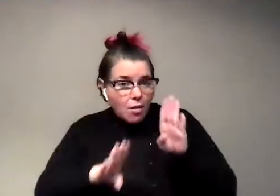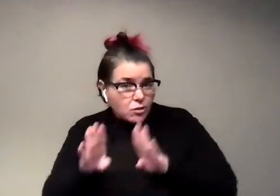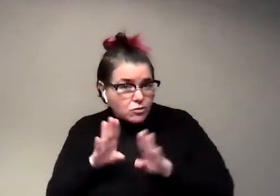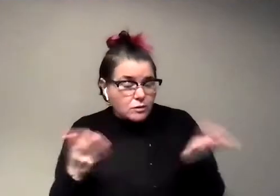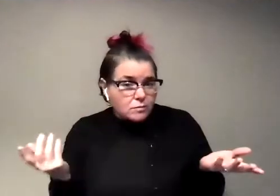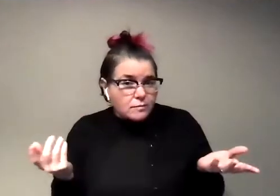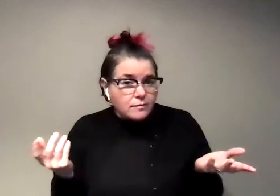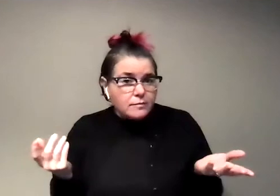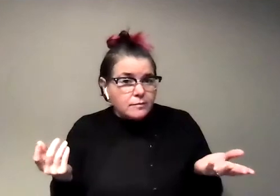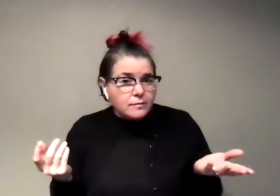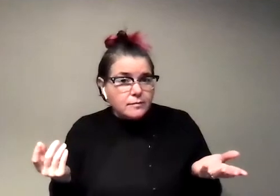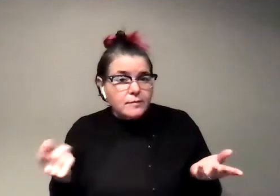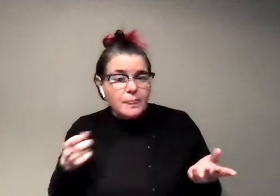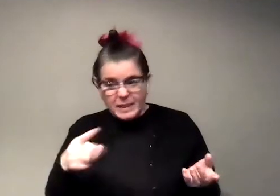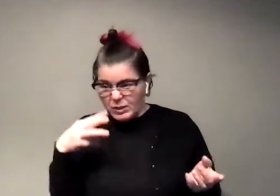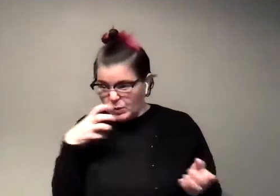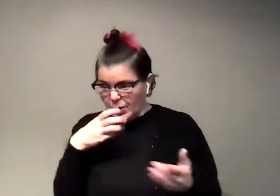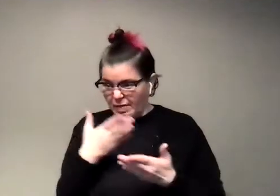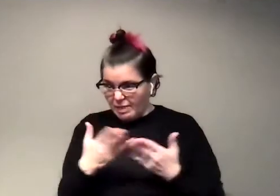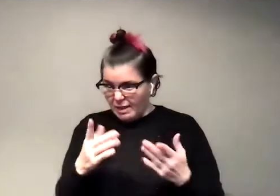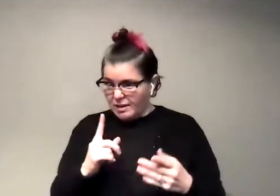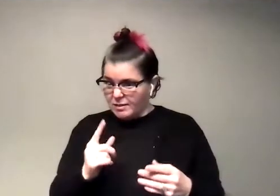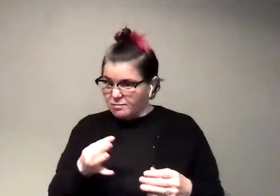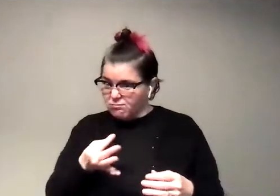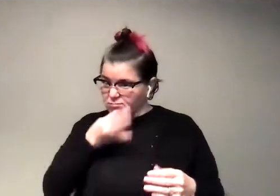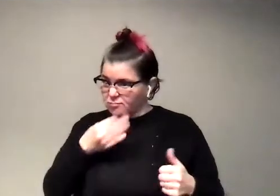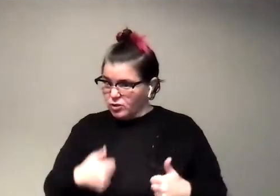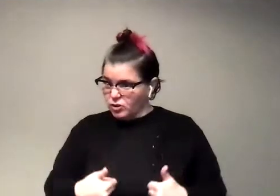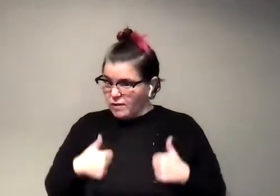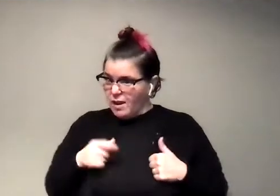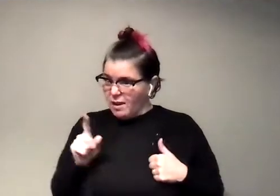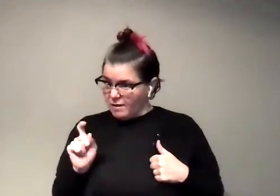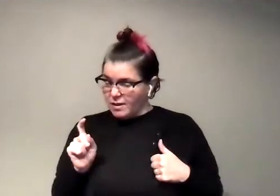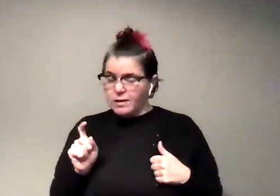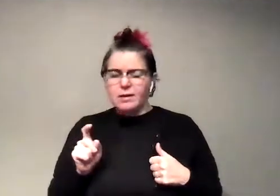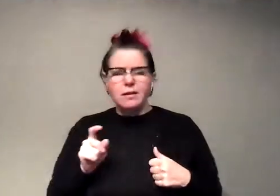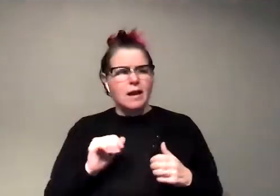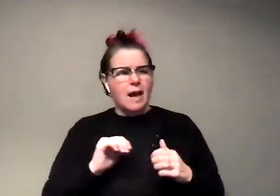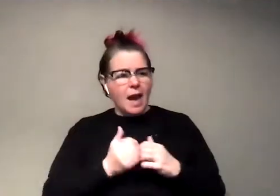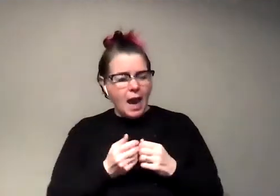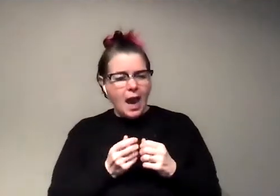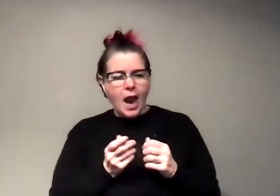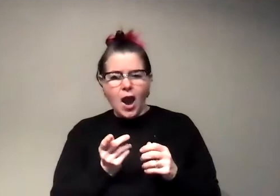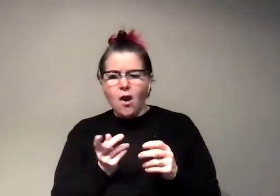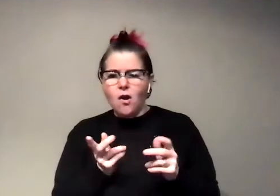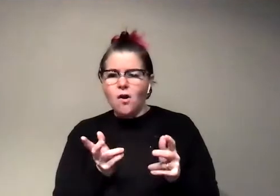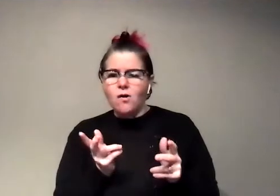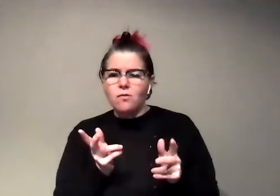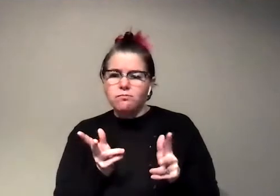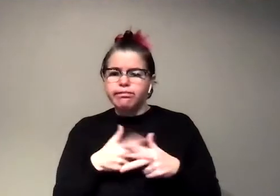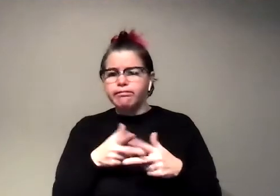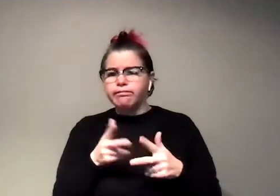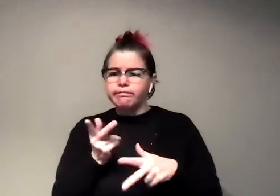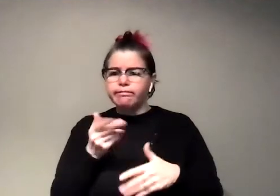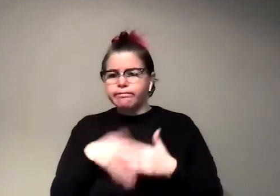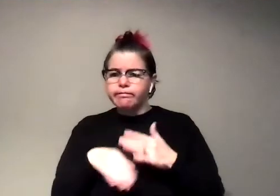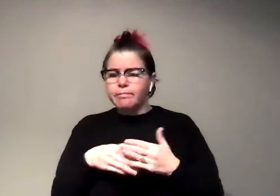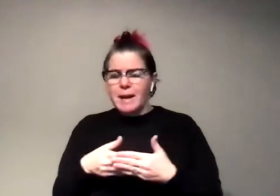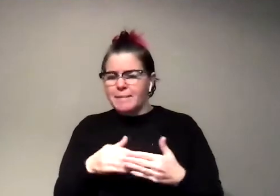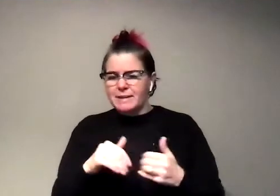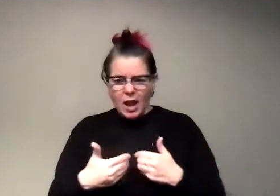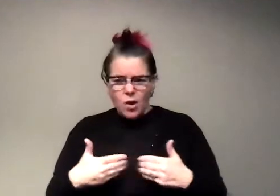this weird looking thing actually survive, right? Or like how does it reproduce, how does it breathe, so